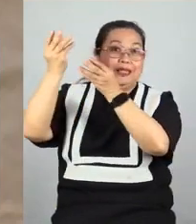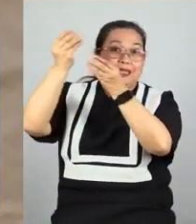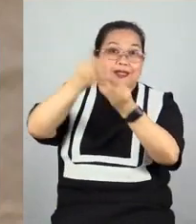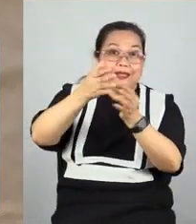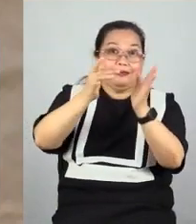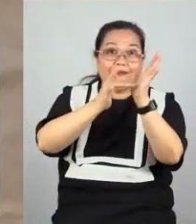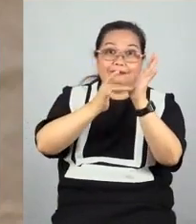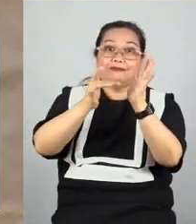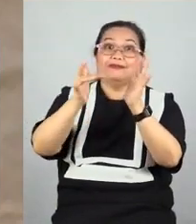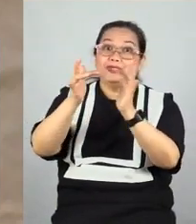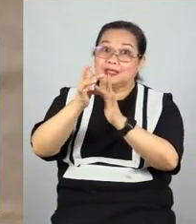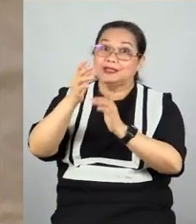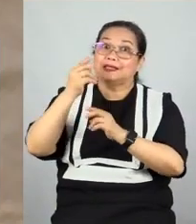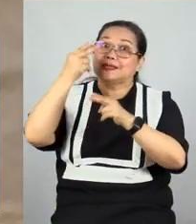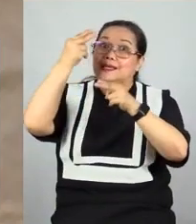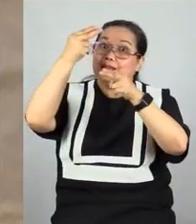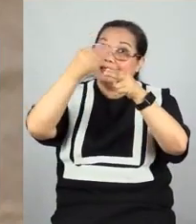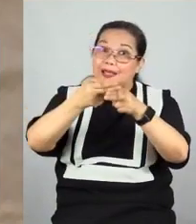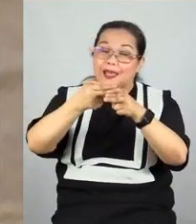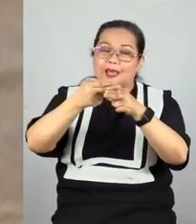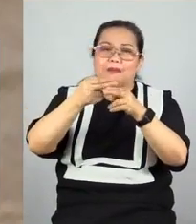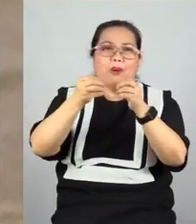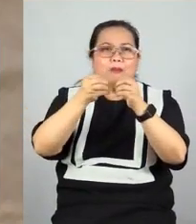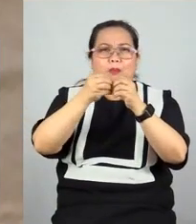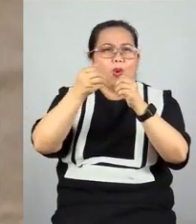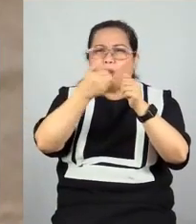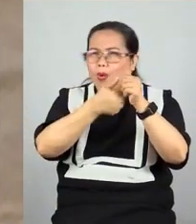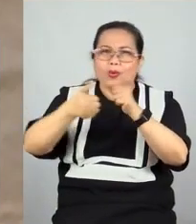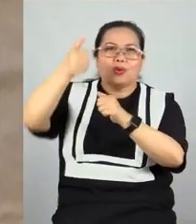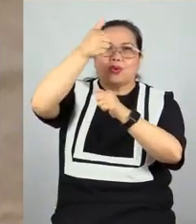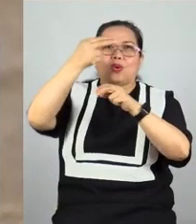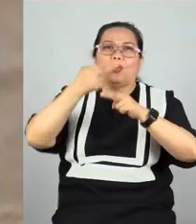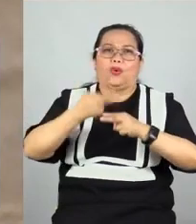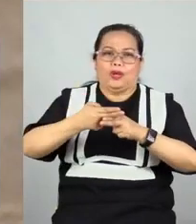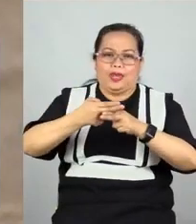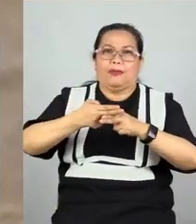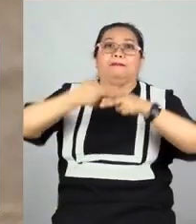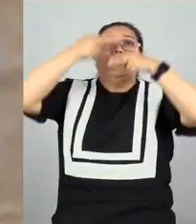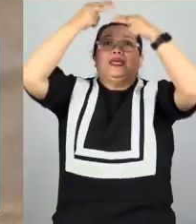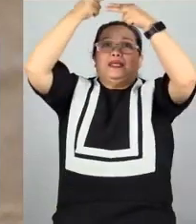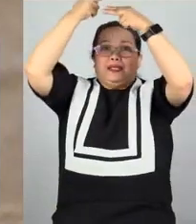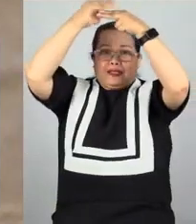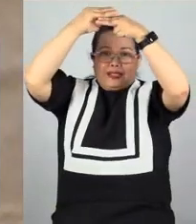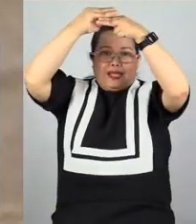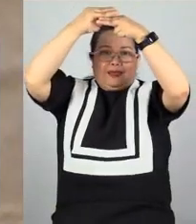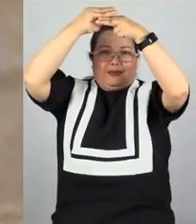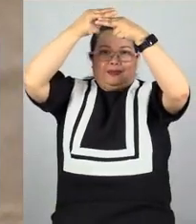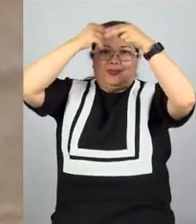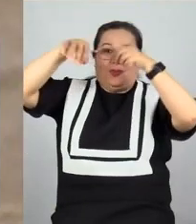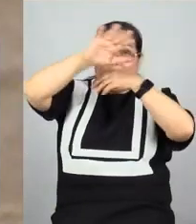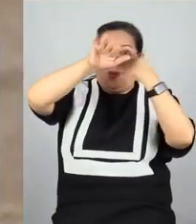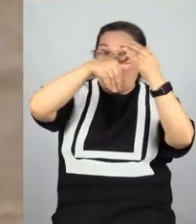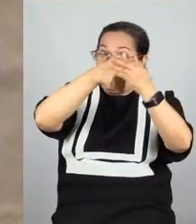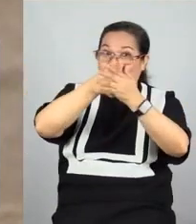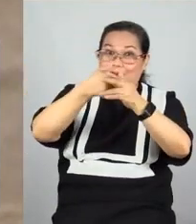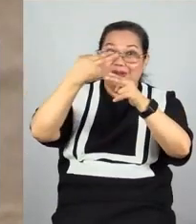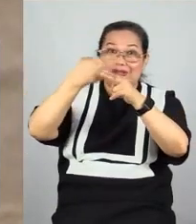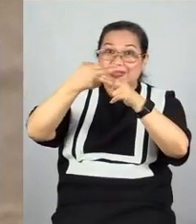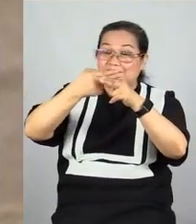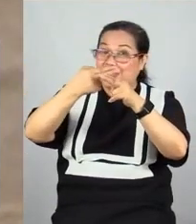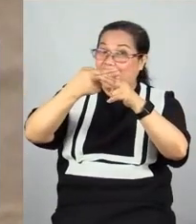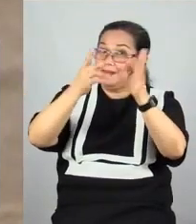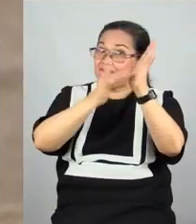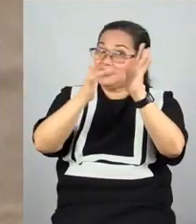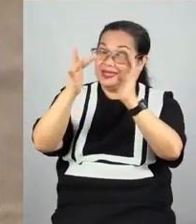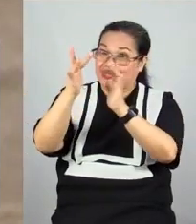the name that is above every name, so that at the name of Jesus every knee